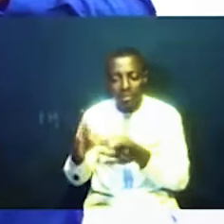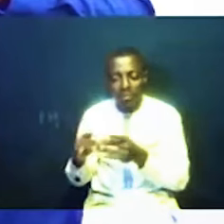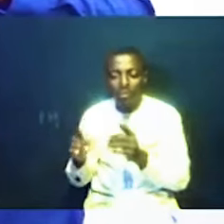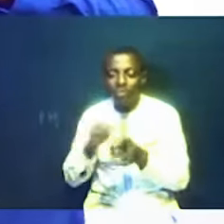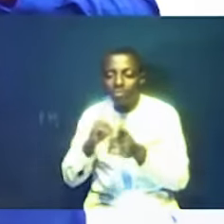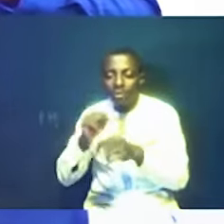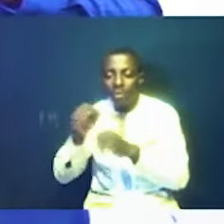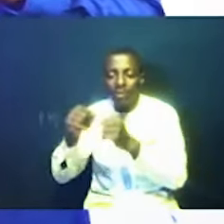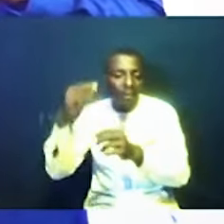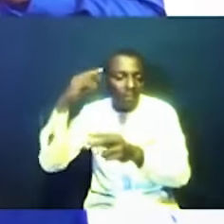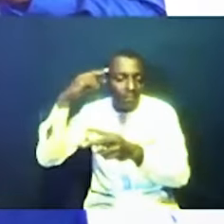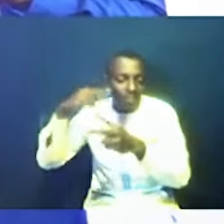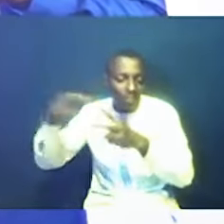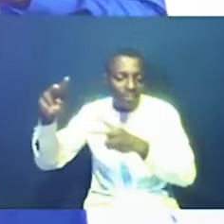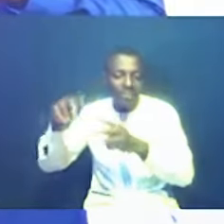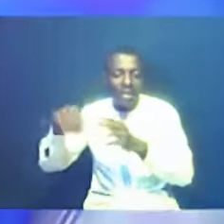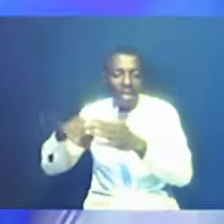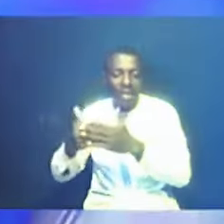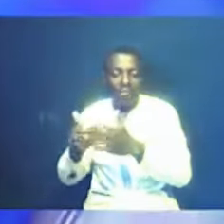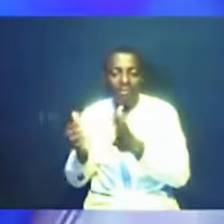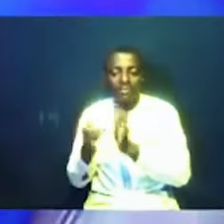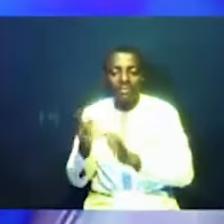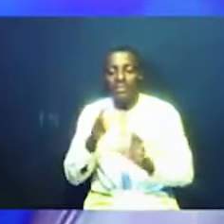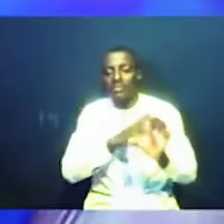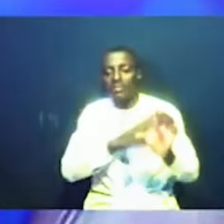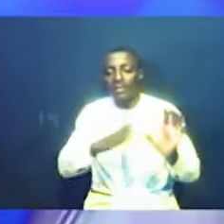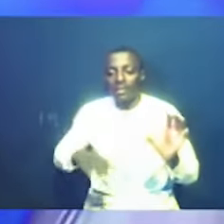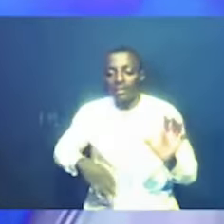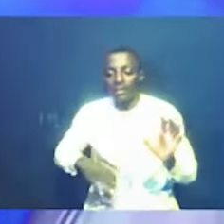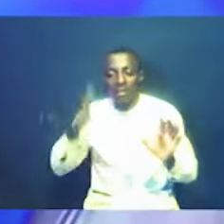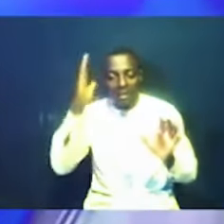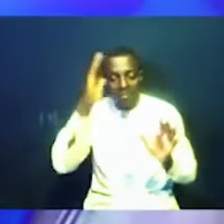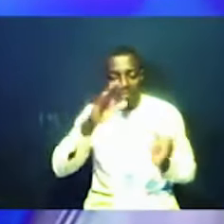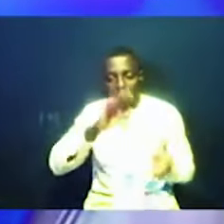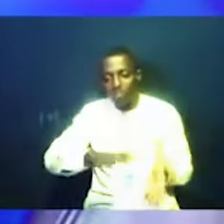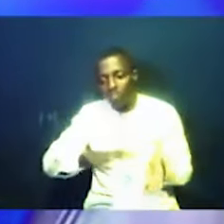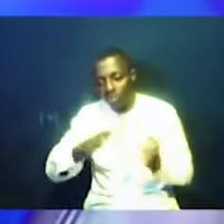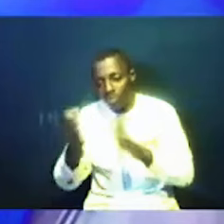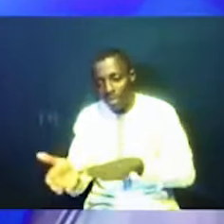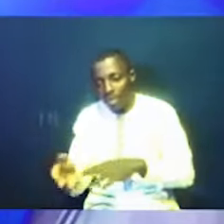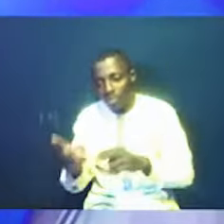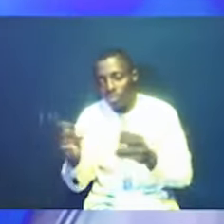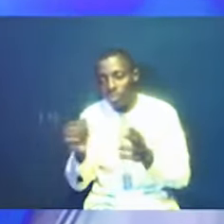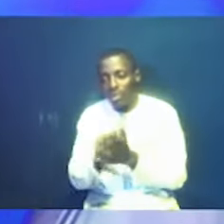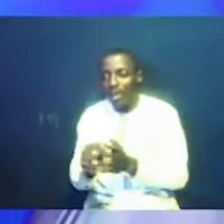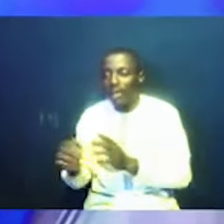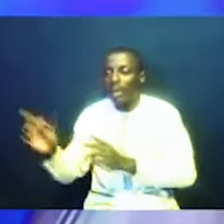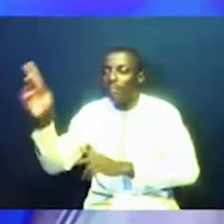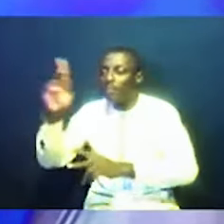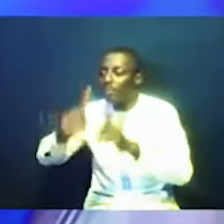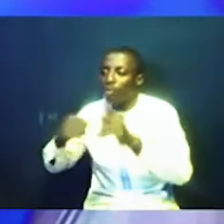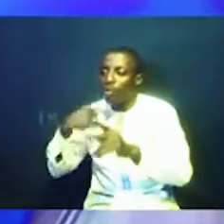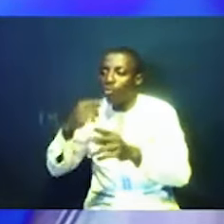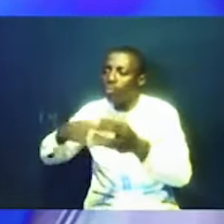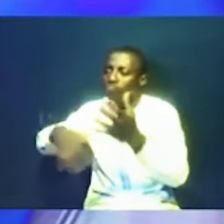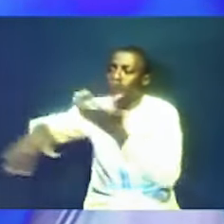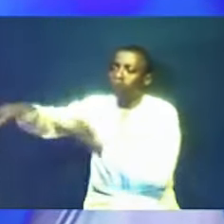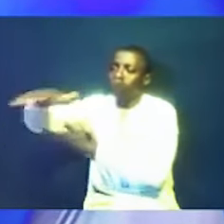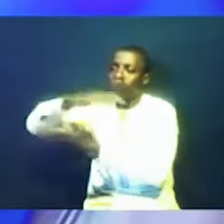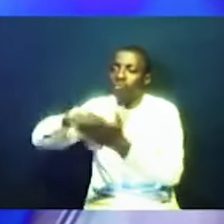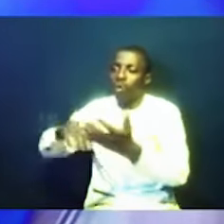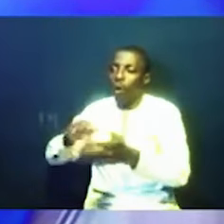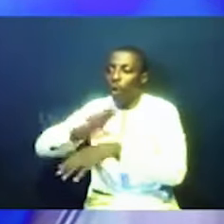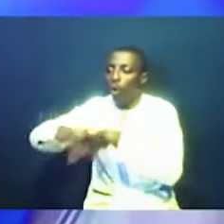and not only for that nation, but also for the scattered children of God, to bring them together